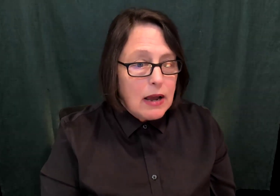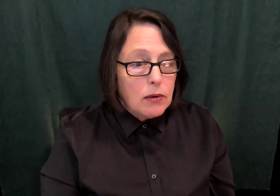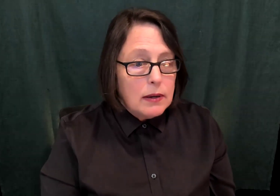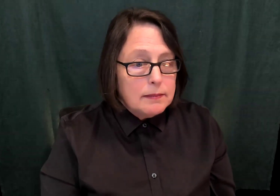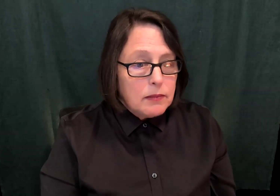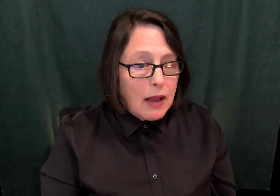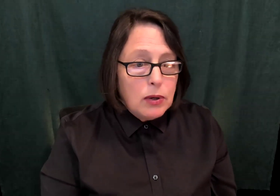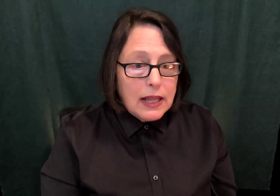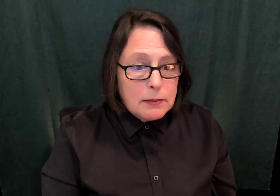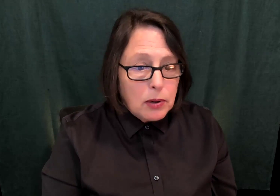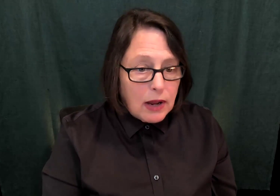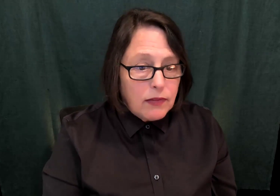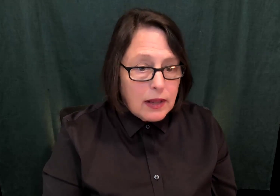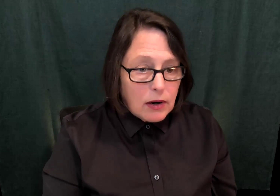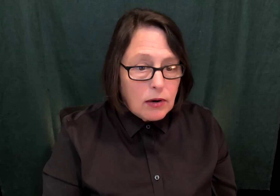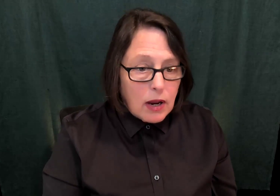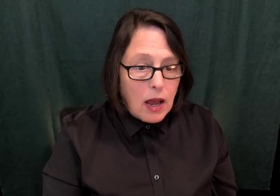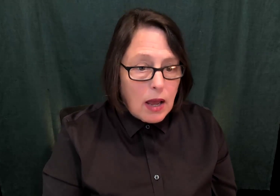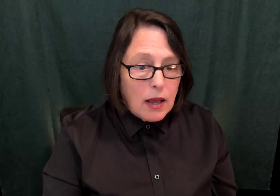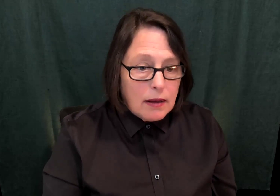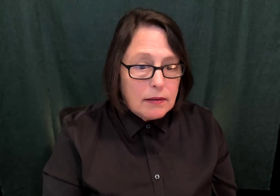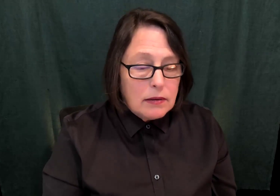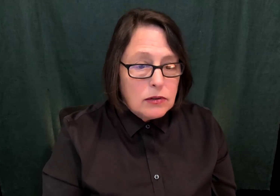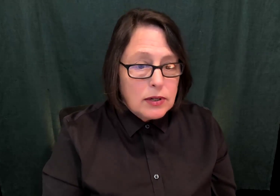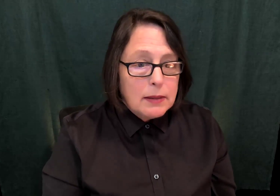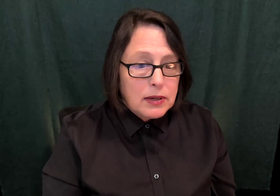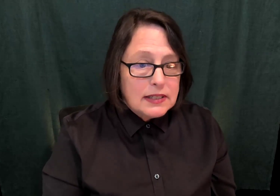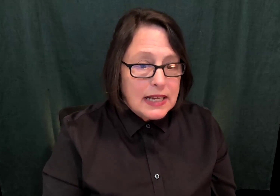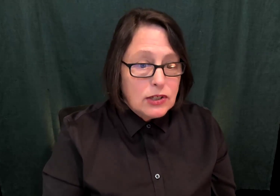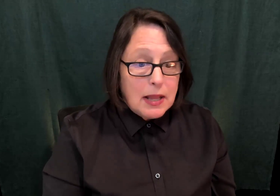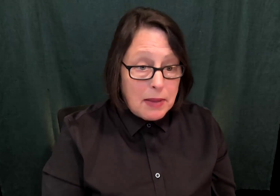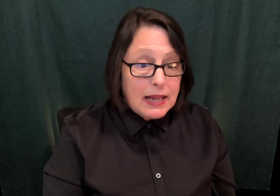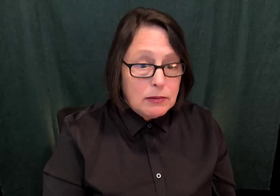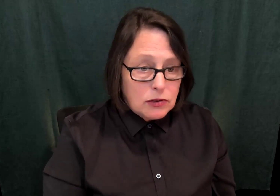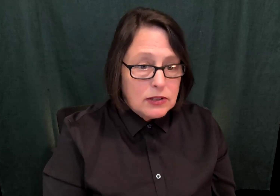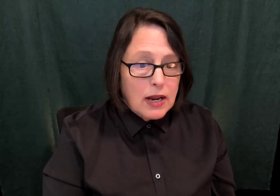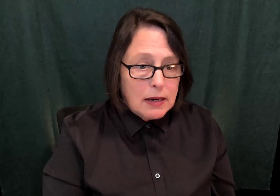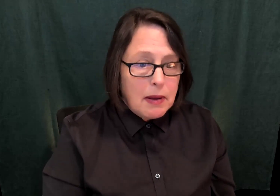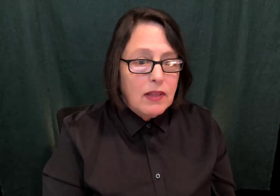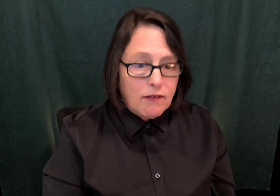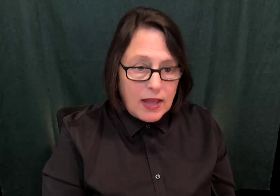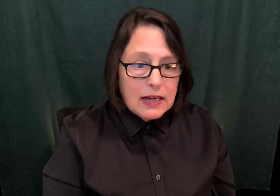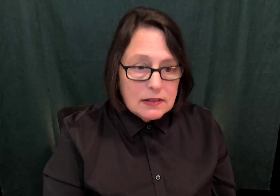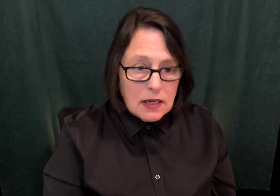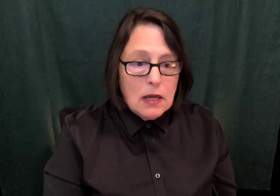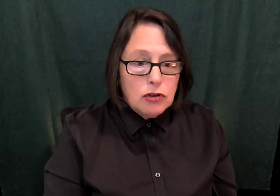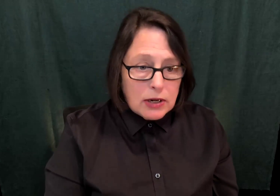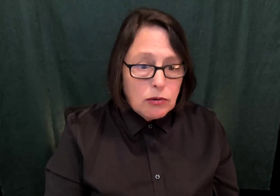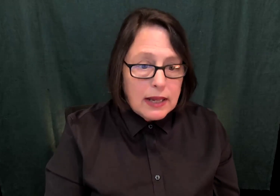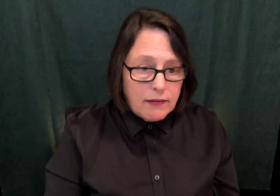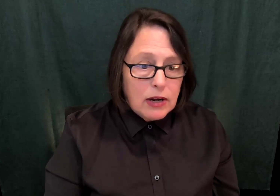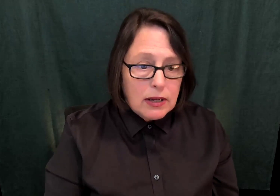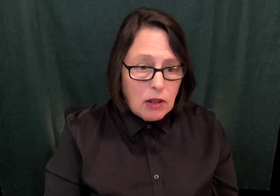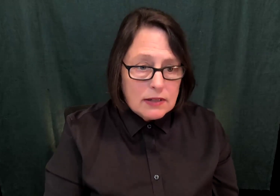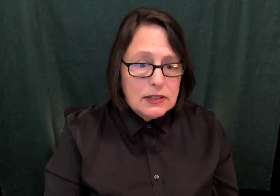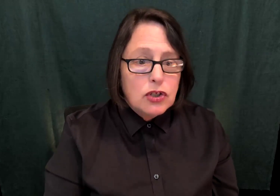choice. Now, I would like to put out there during the presentation that Becky was doing, talking about the effects